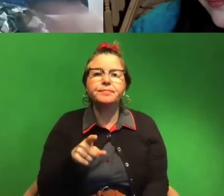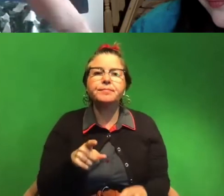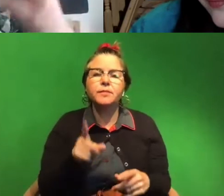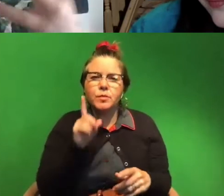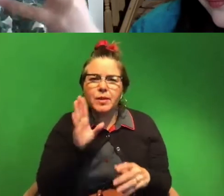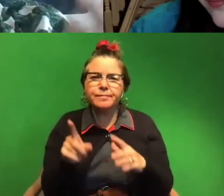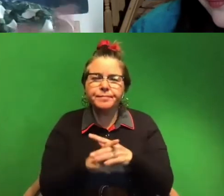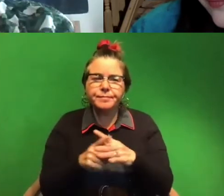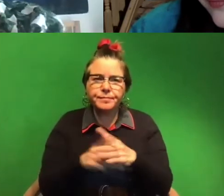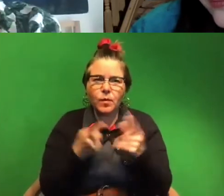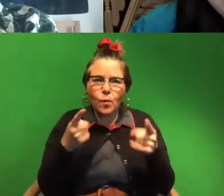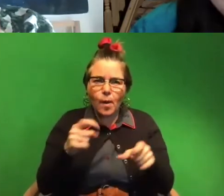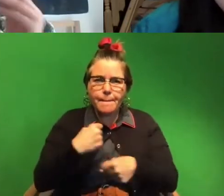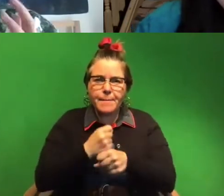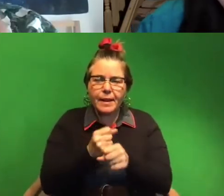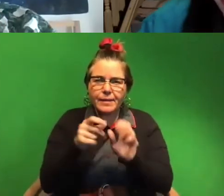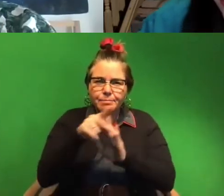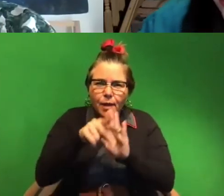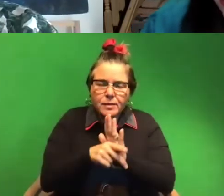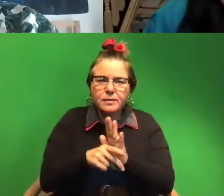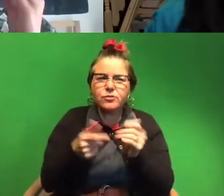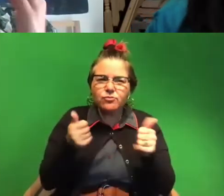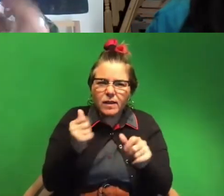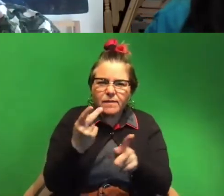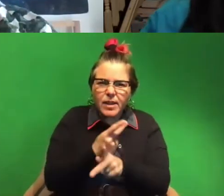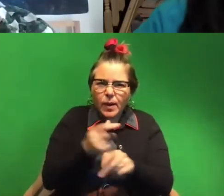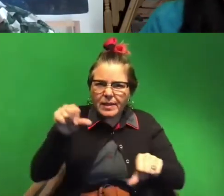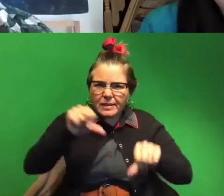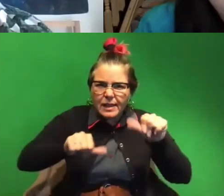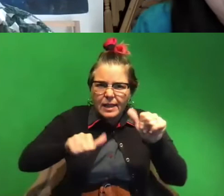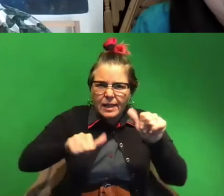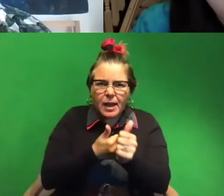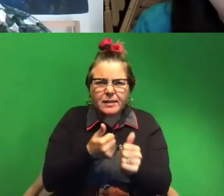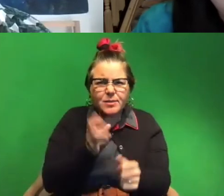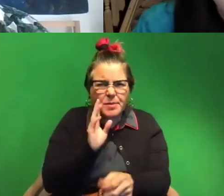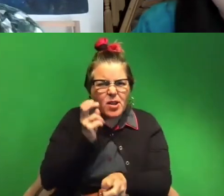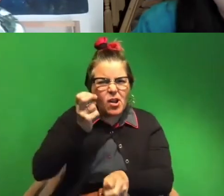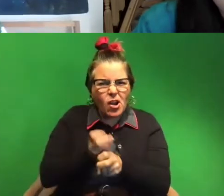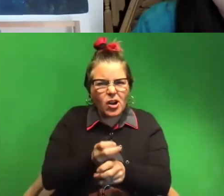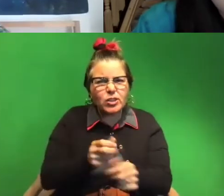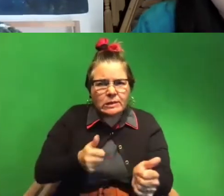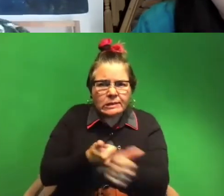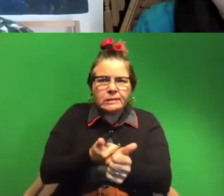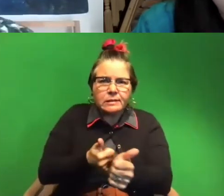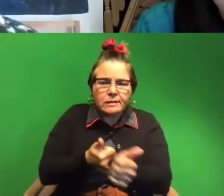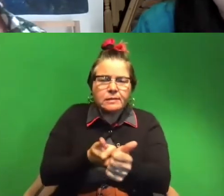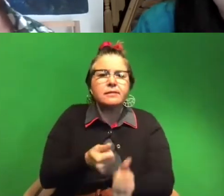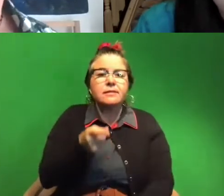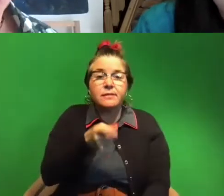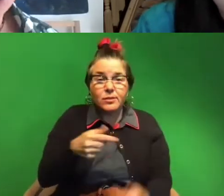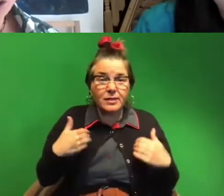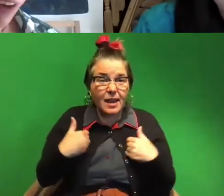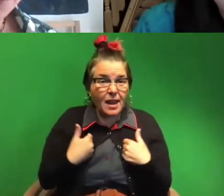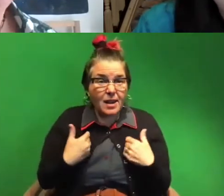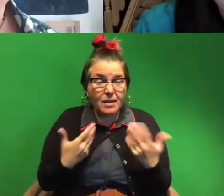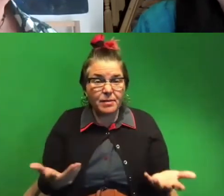while we're making these policies and while we're trying to figure out the science, that it's going to be hard to catch up on because these animals